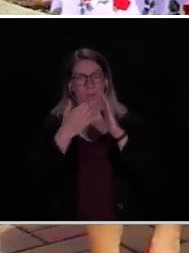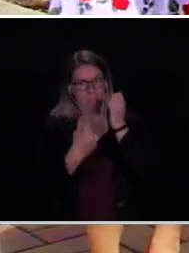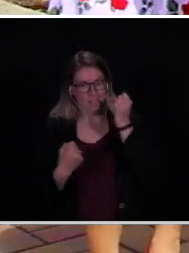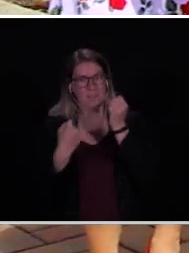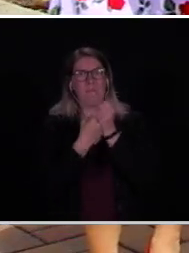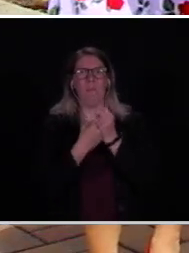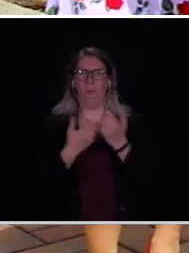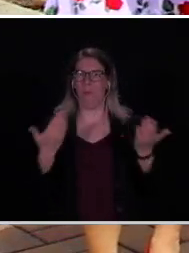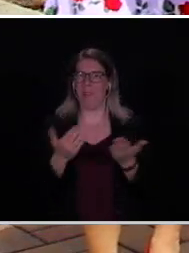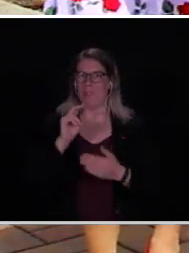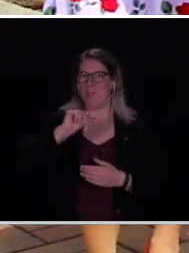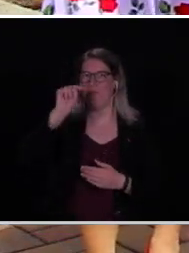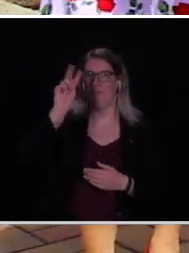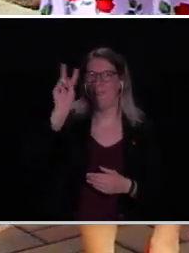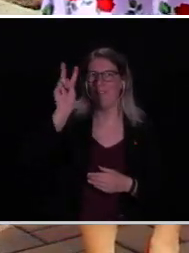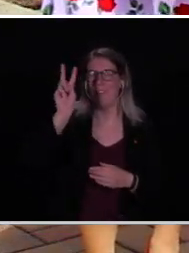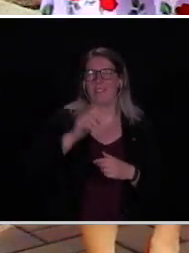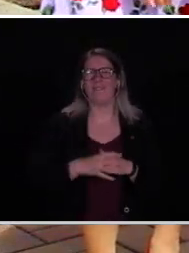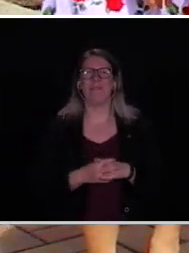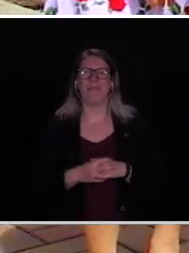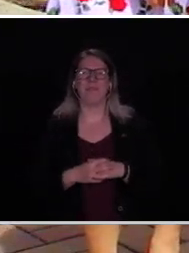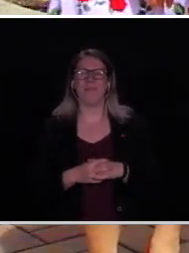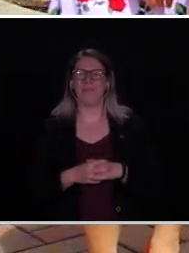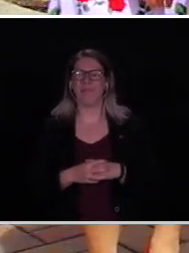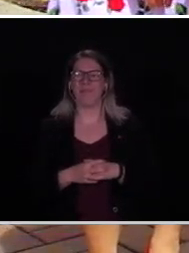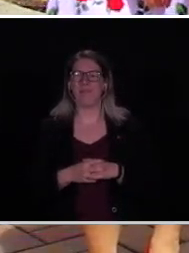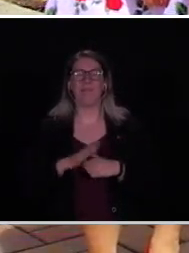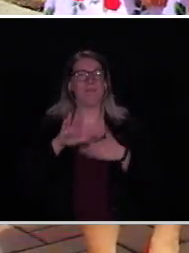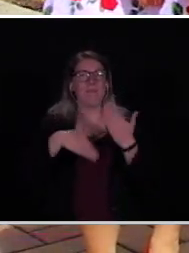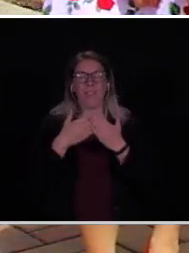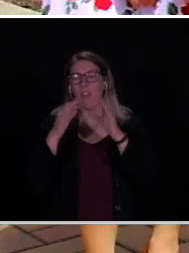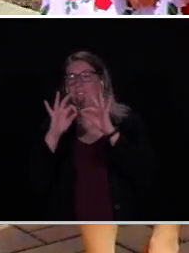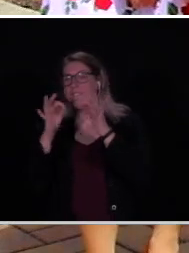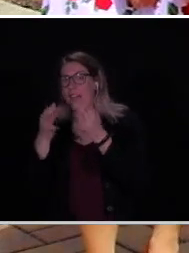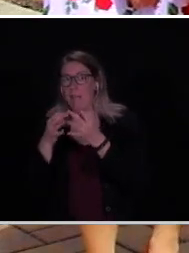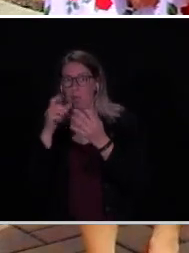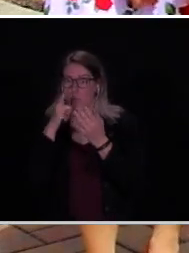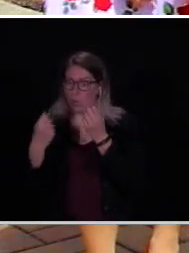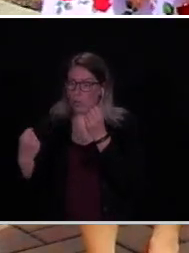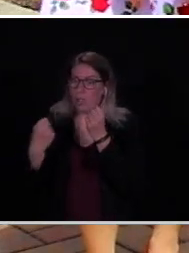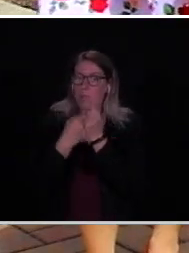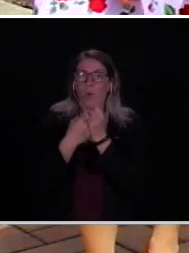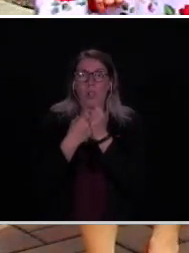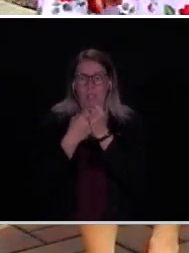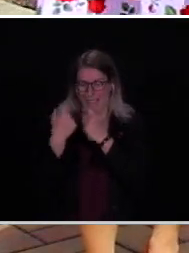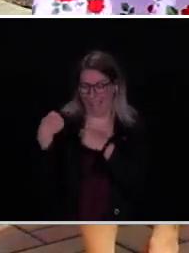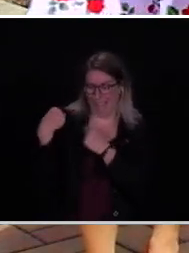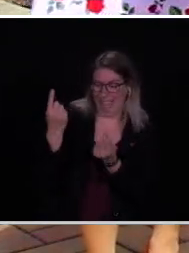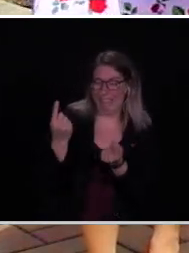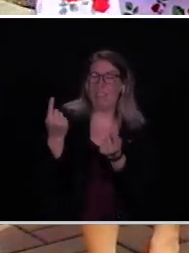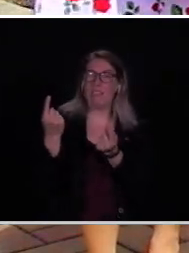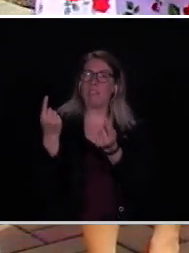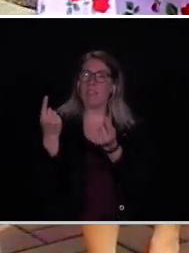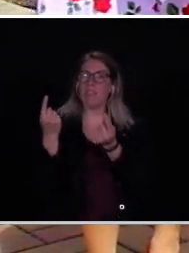North Vancouver. And everybody and all the families that supporting us during this